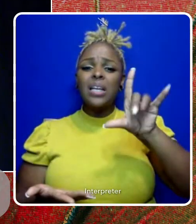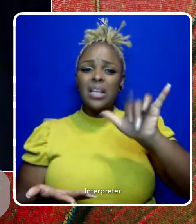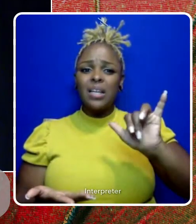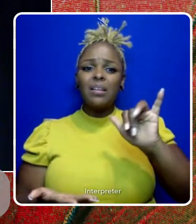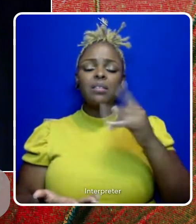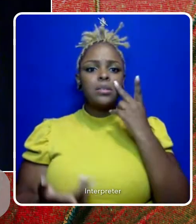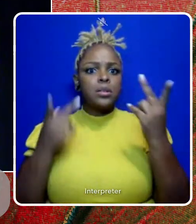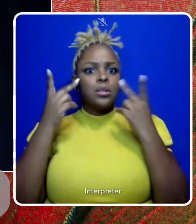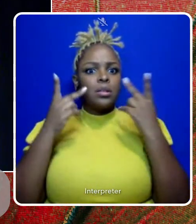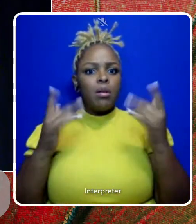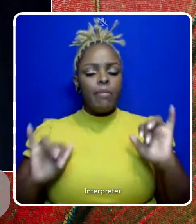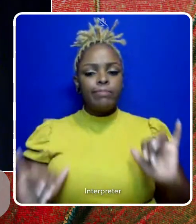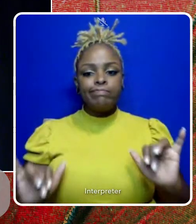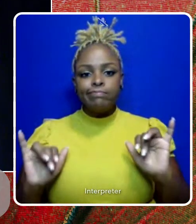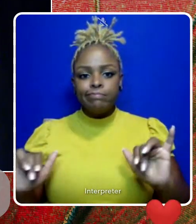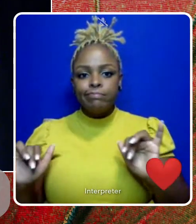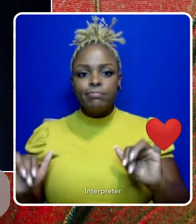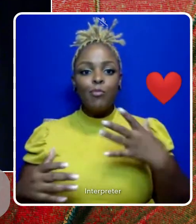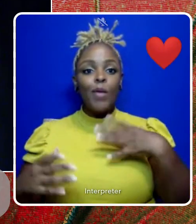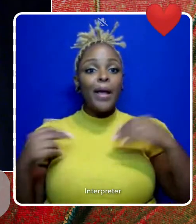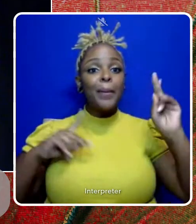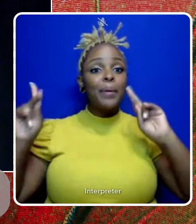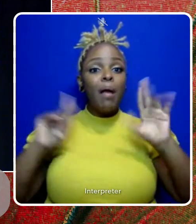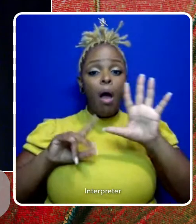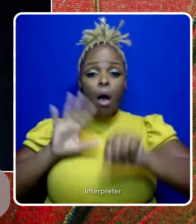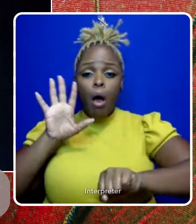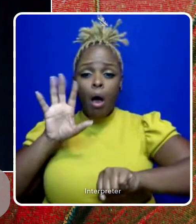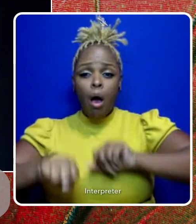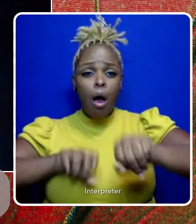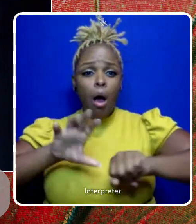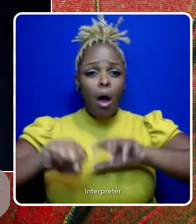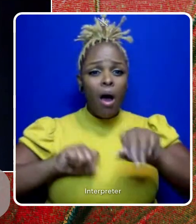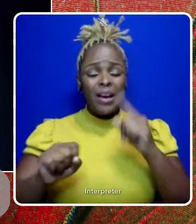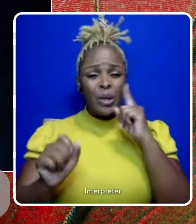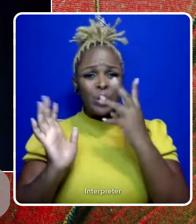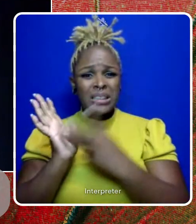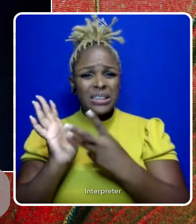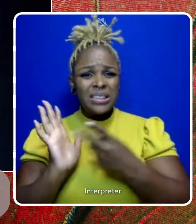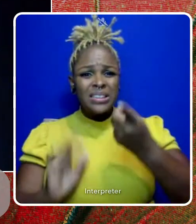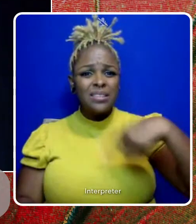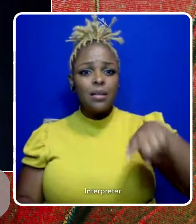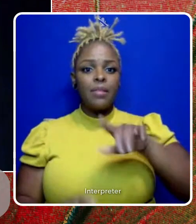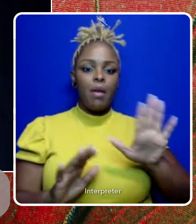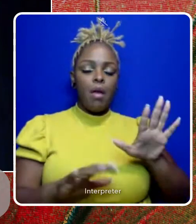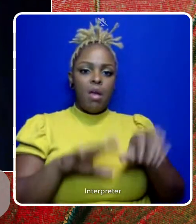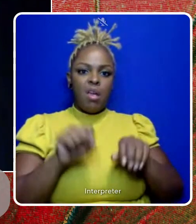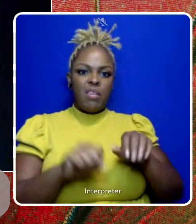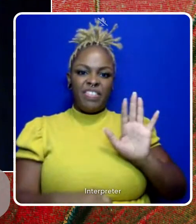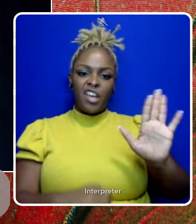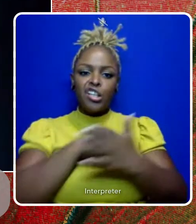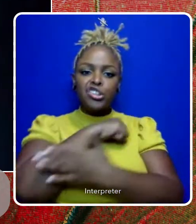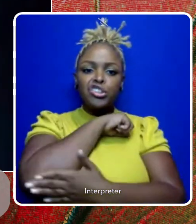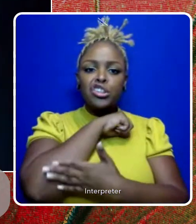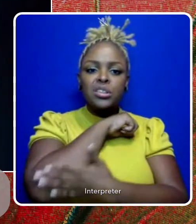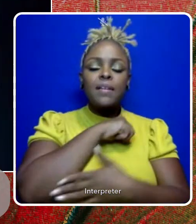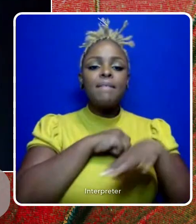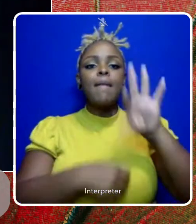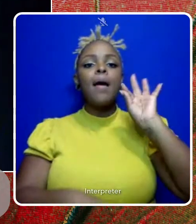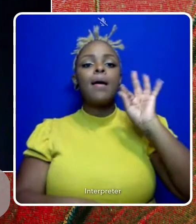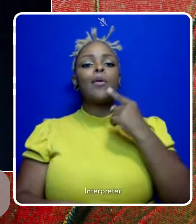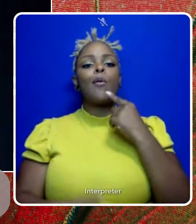with, to find a country that isn't theirs and say they deserve it. Say it belongs to them.